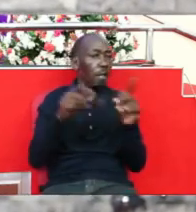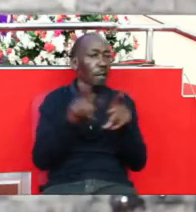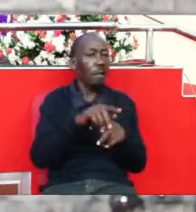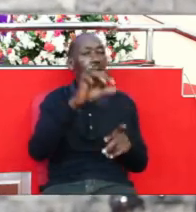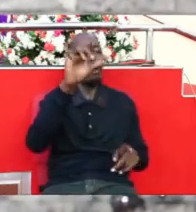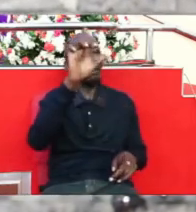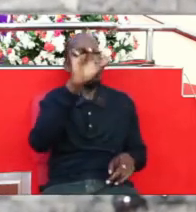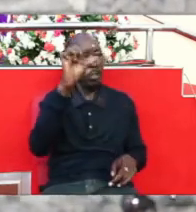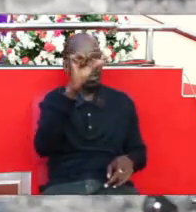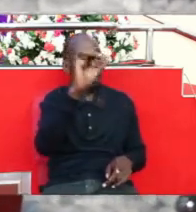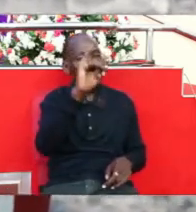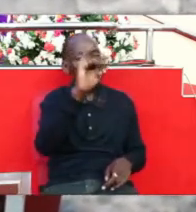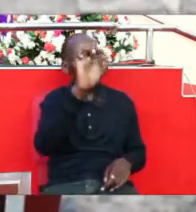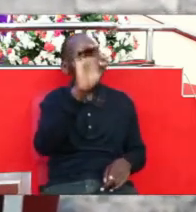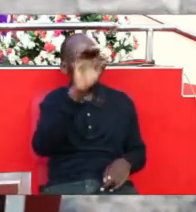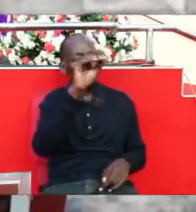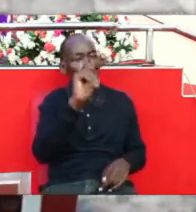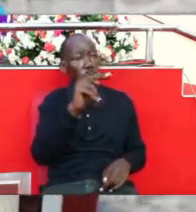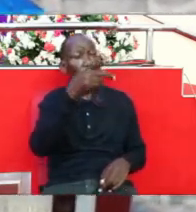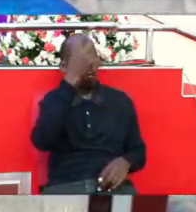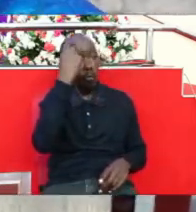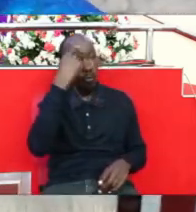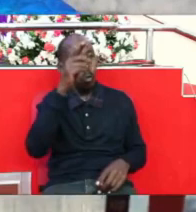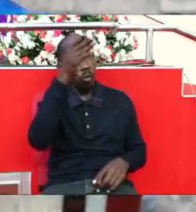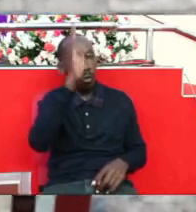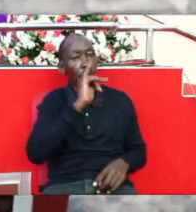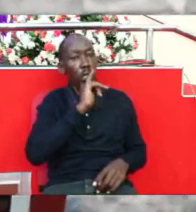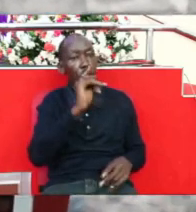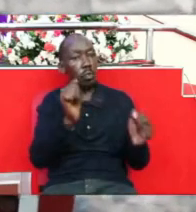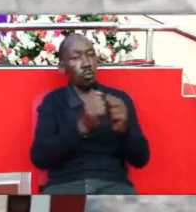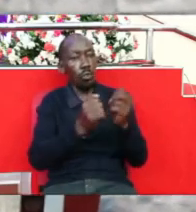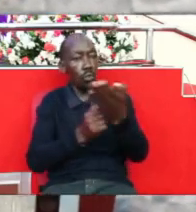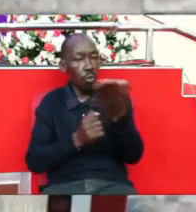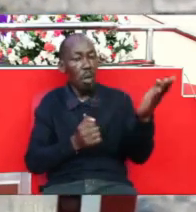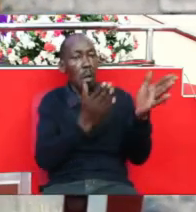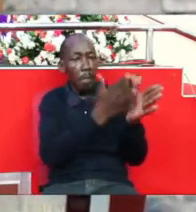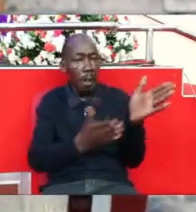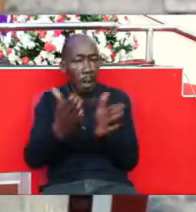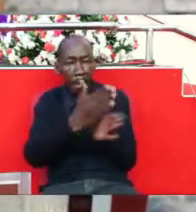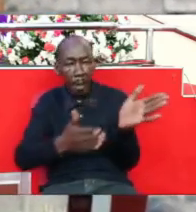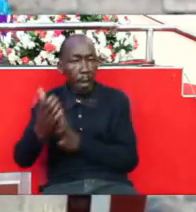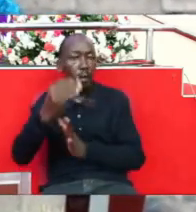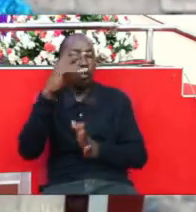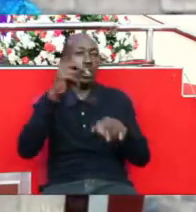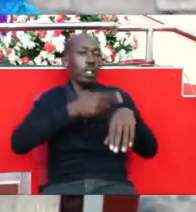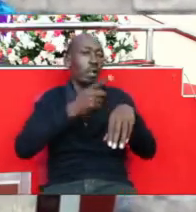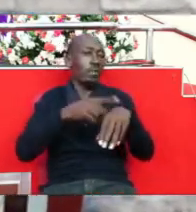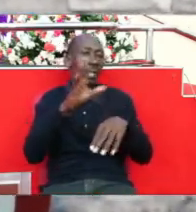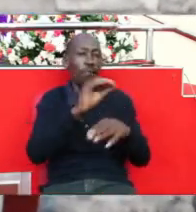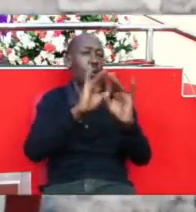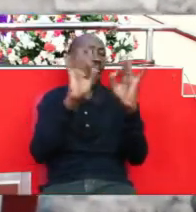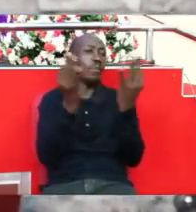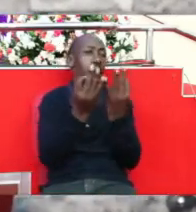ukuwe mpiganaji kama Gideon. For God is with you. Kwa sababu Mungu yu pamoja nawe. Prepare for times of famine. Jiandae kwa sababu